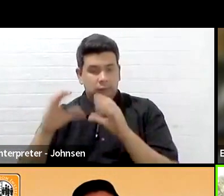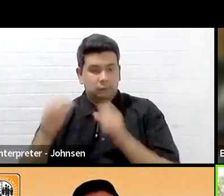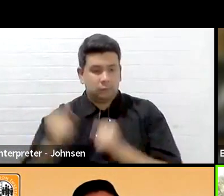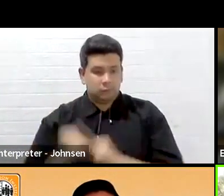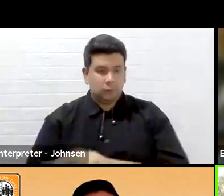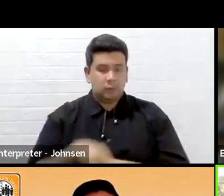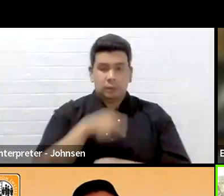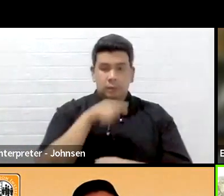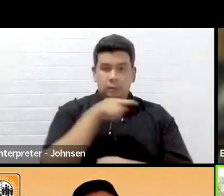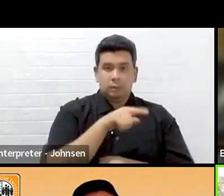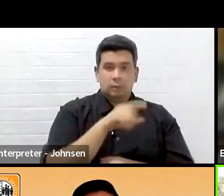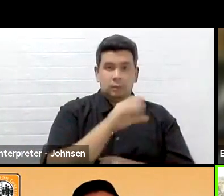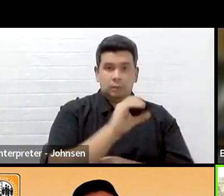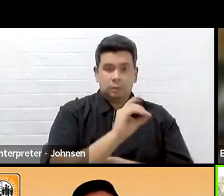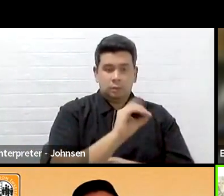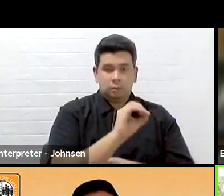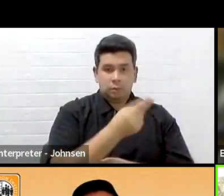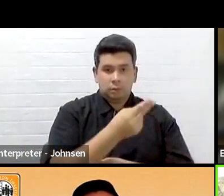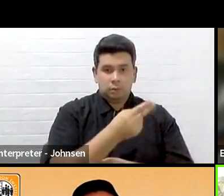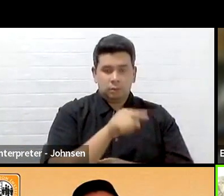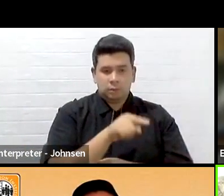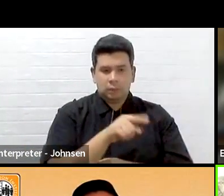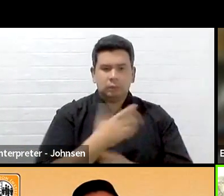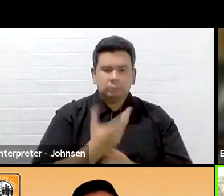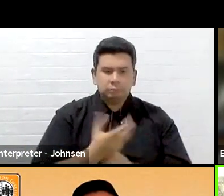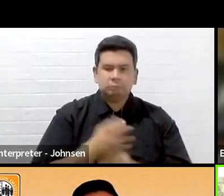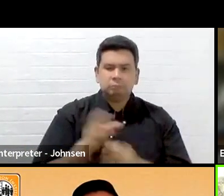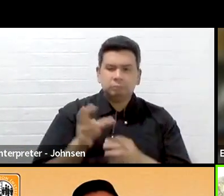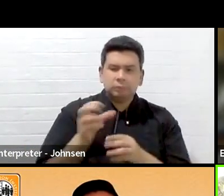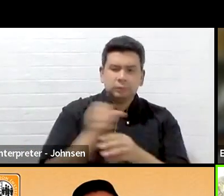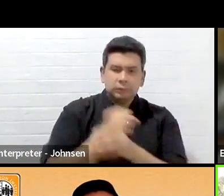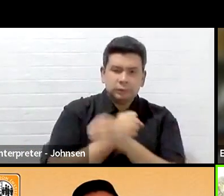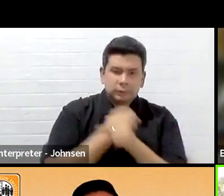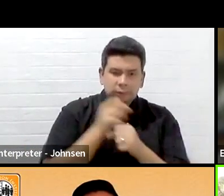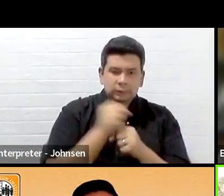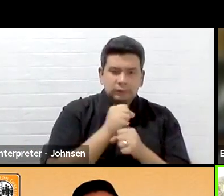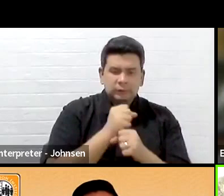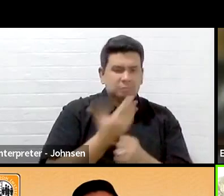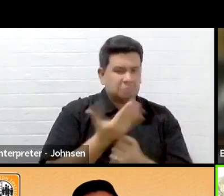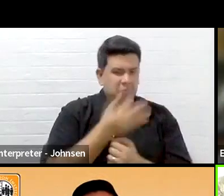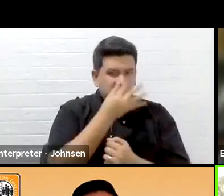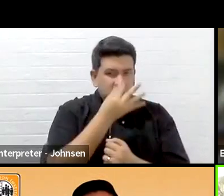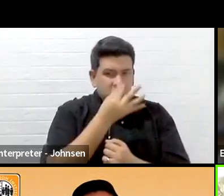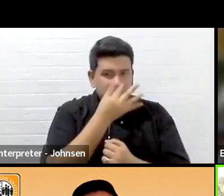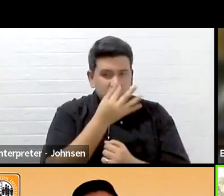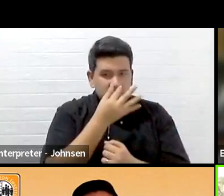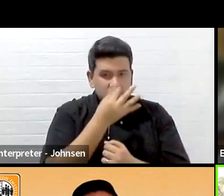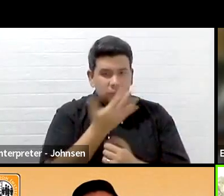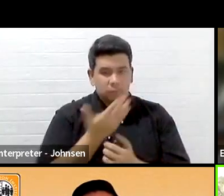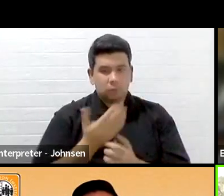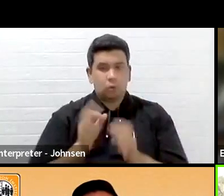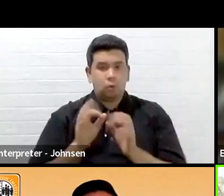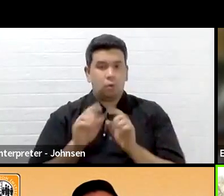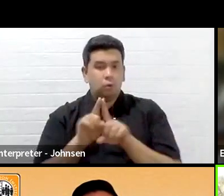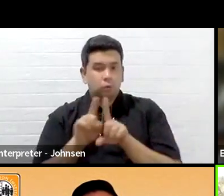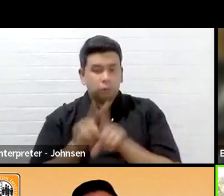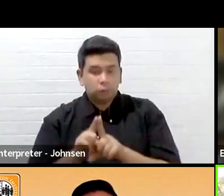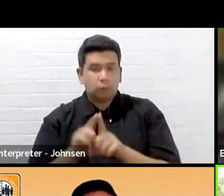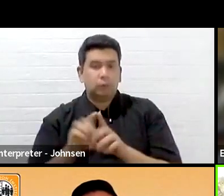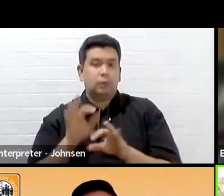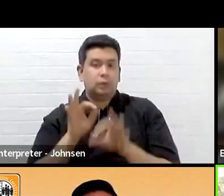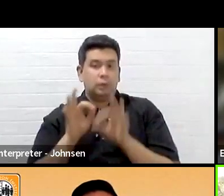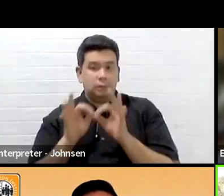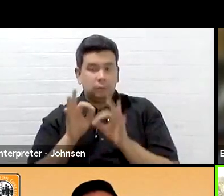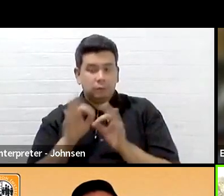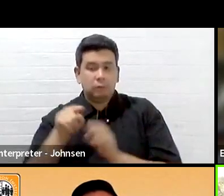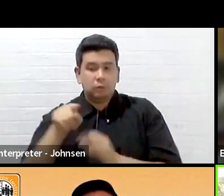getting a small number of that, and only if the doctors report to the COVID Kaya